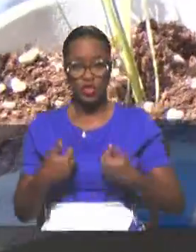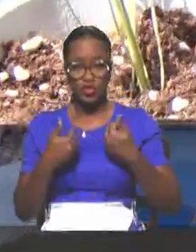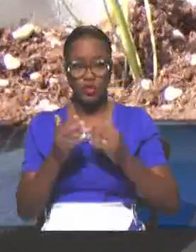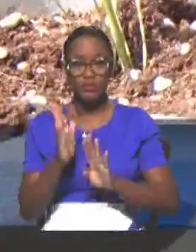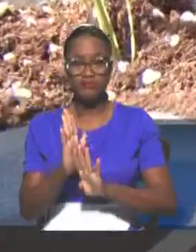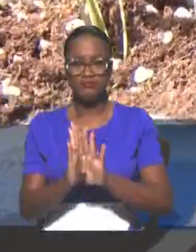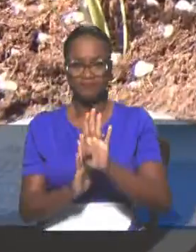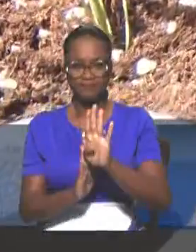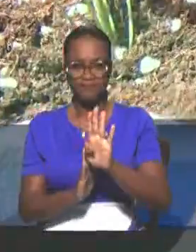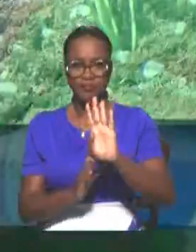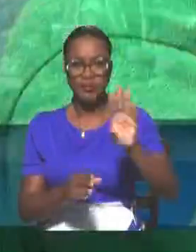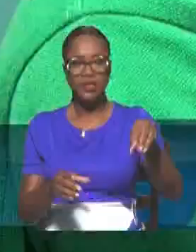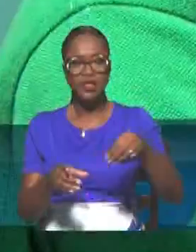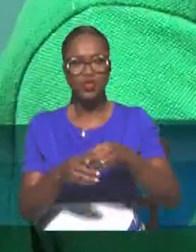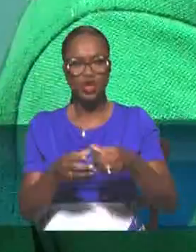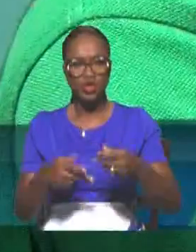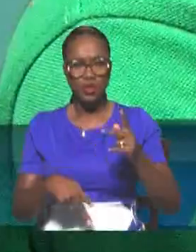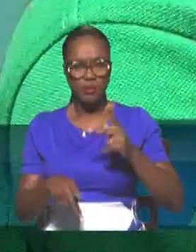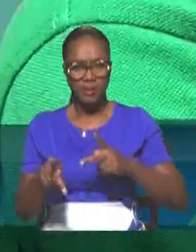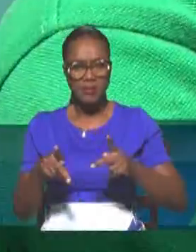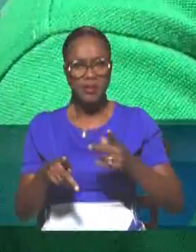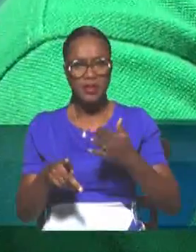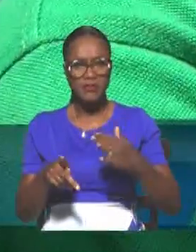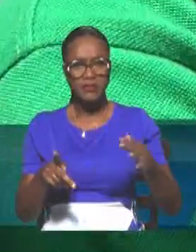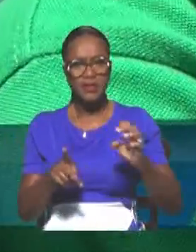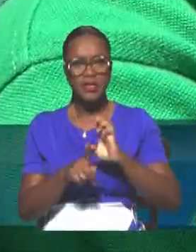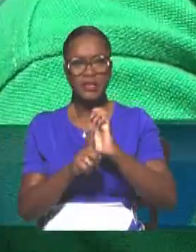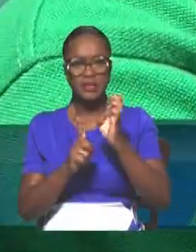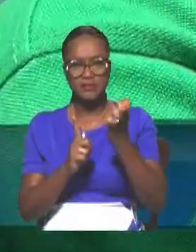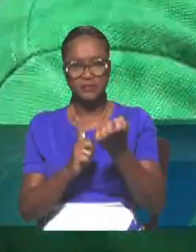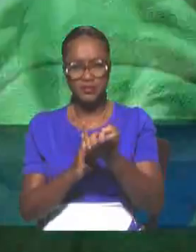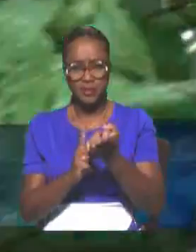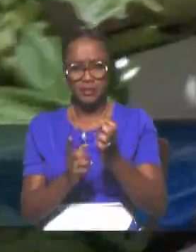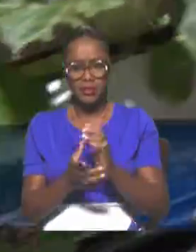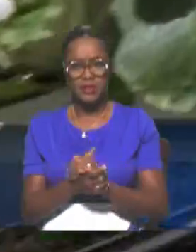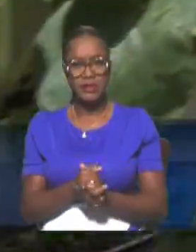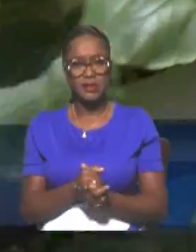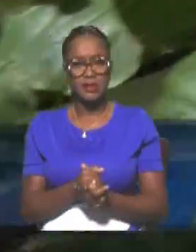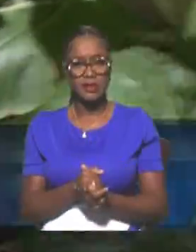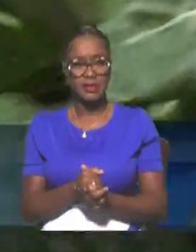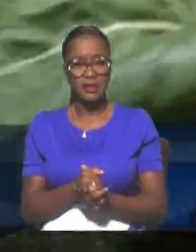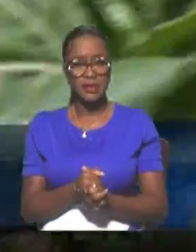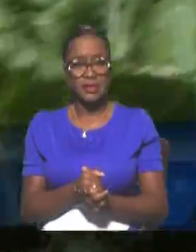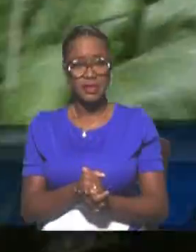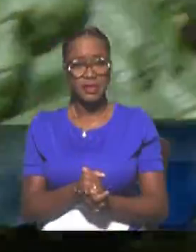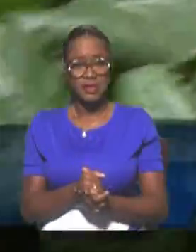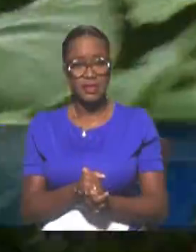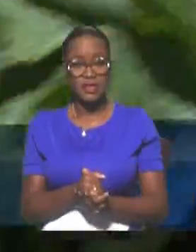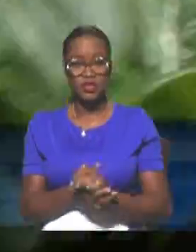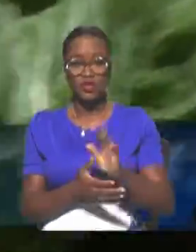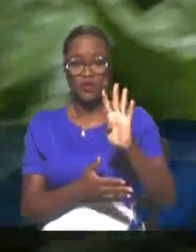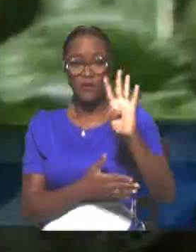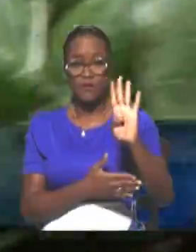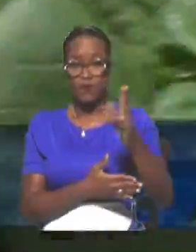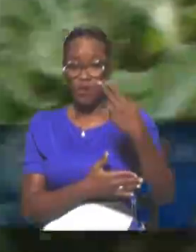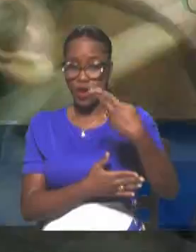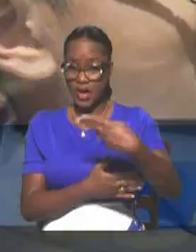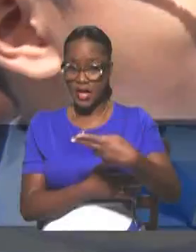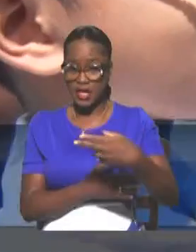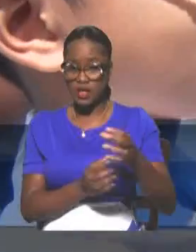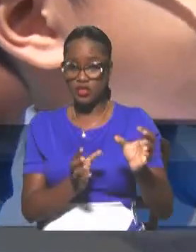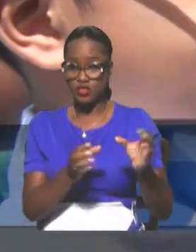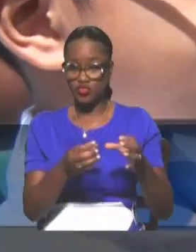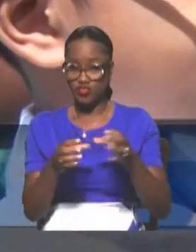young people in environmental initiatives. In another installment of these efforts, FAO and 4-H Council of Trinidad and